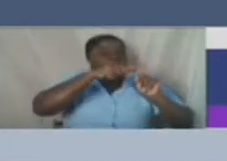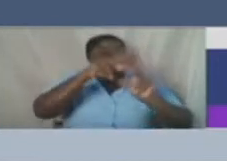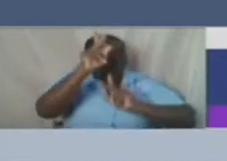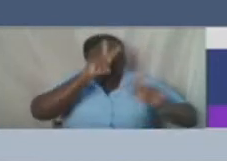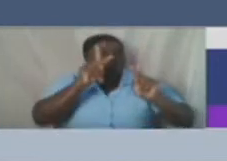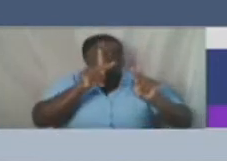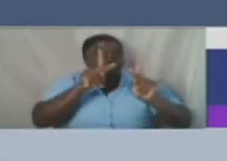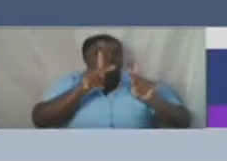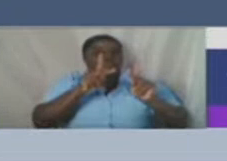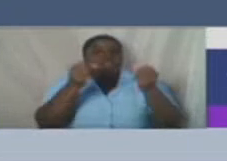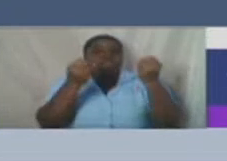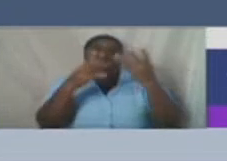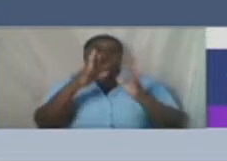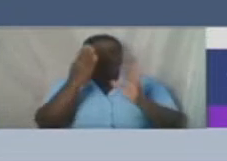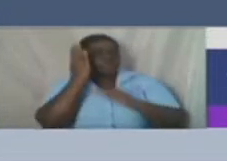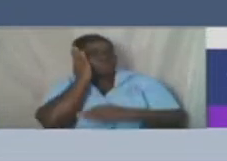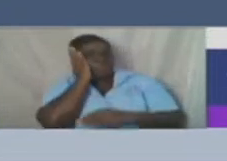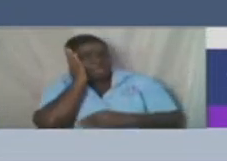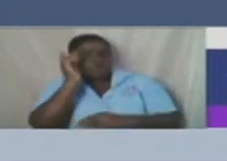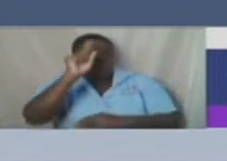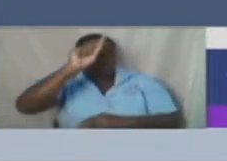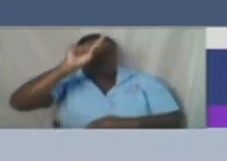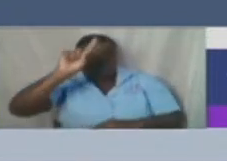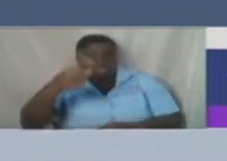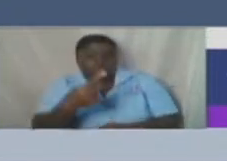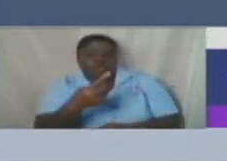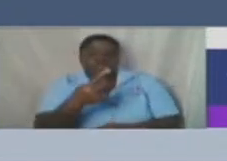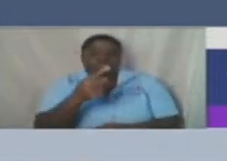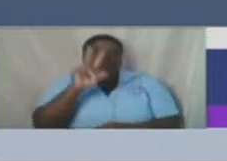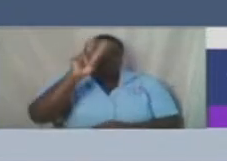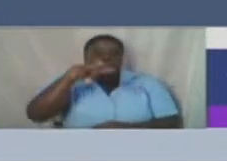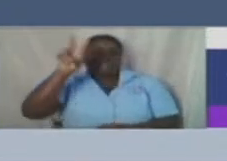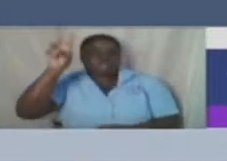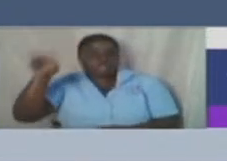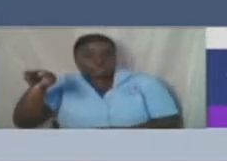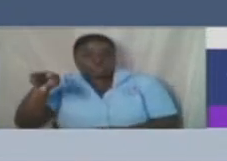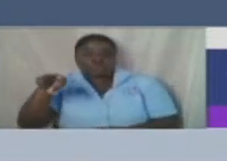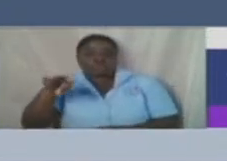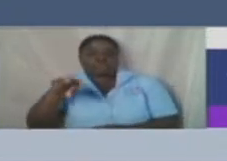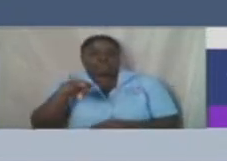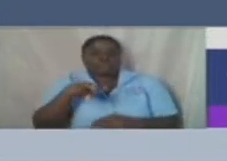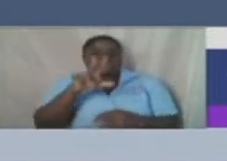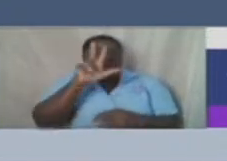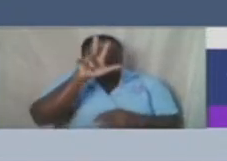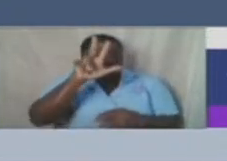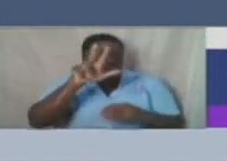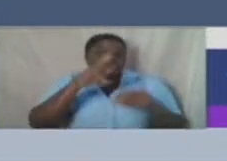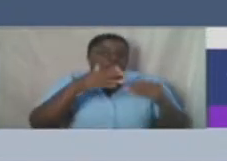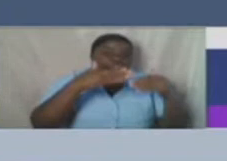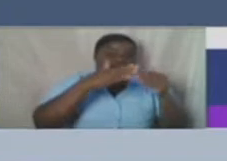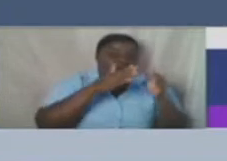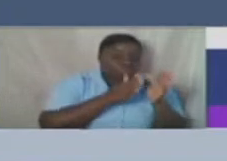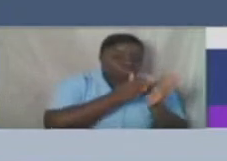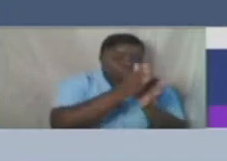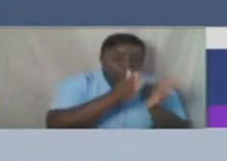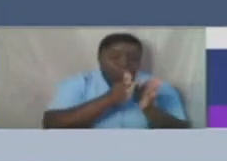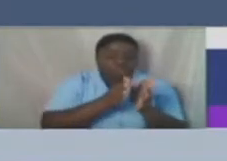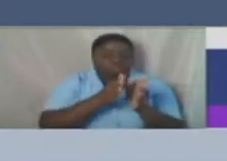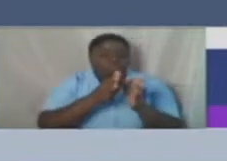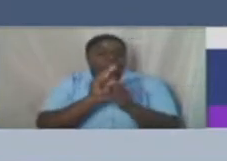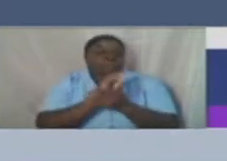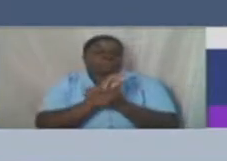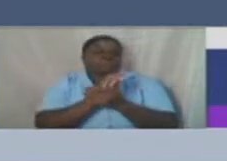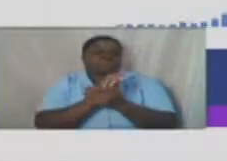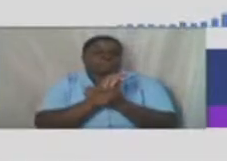of approximately 1,022. And this is across 3 levels of care: ward level, high dependency unit care, and